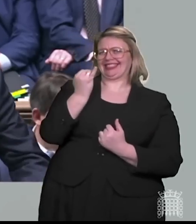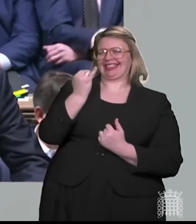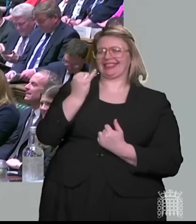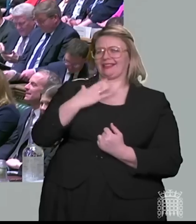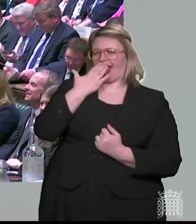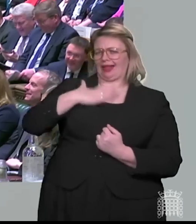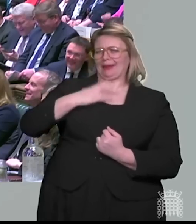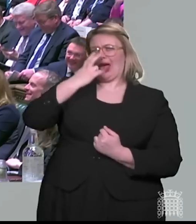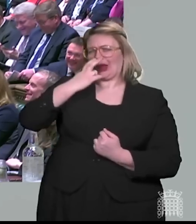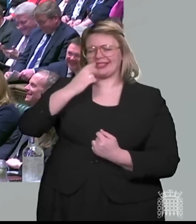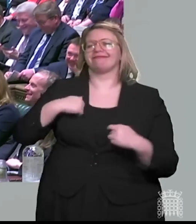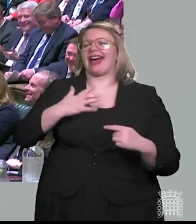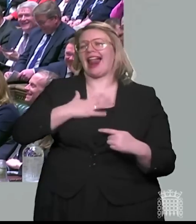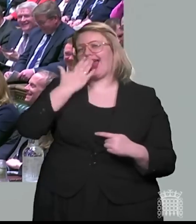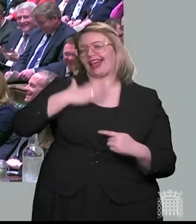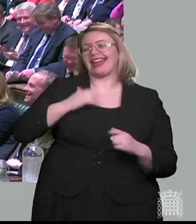experienced.